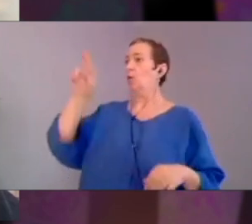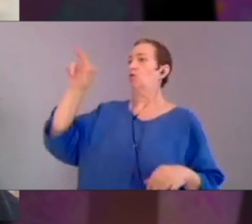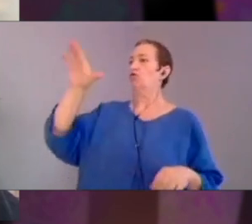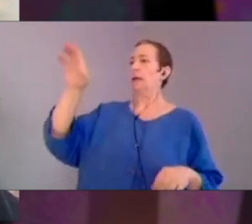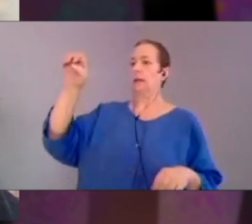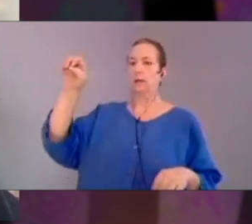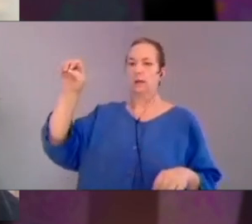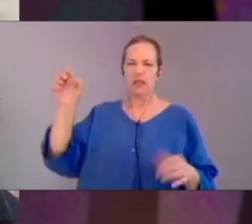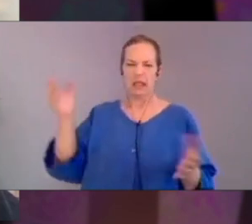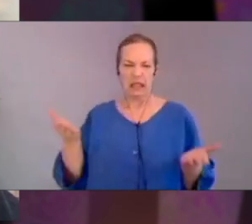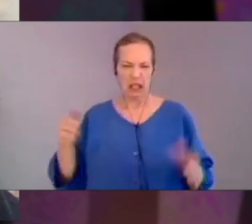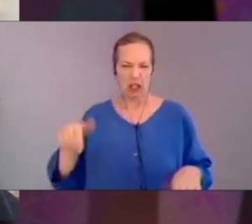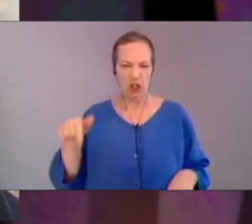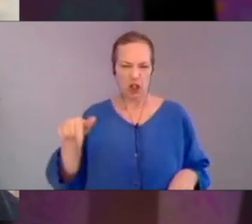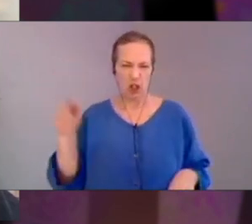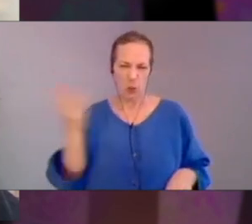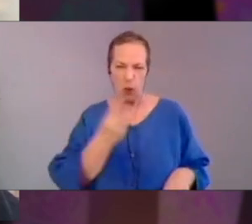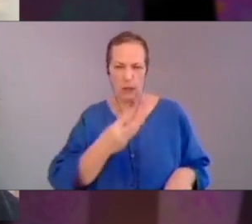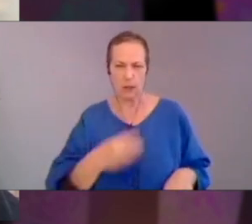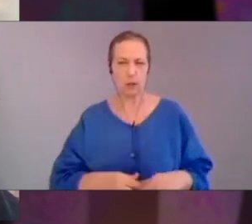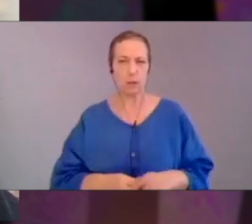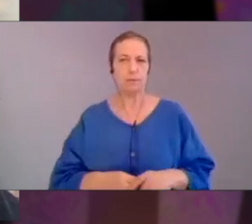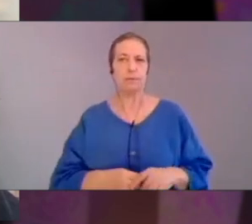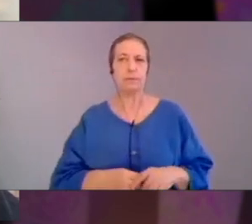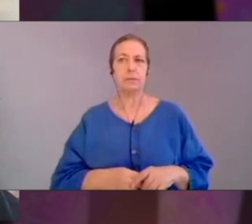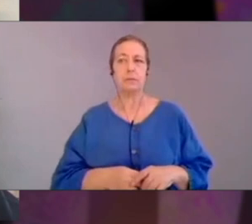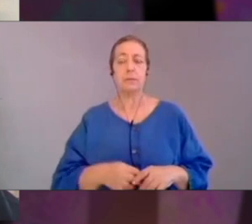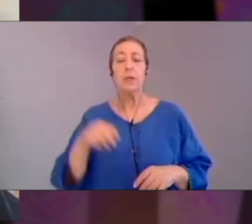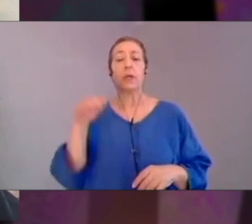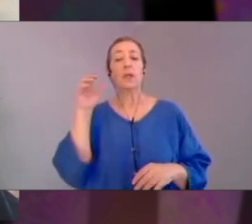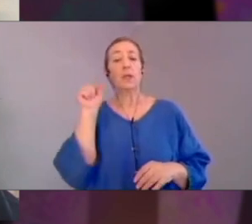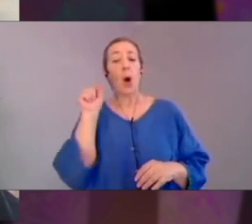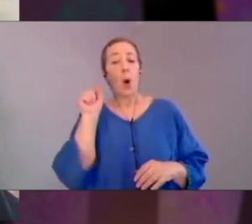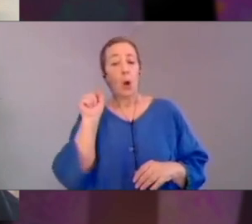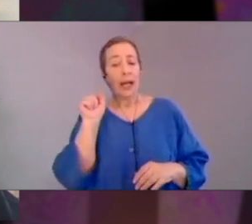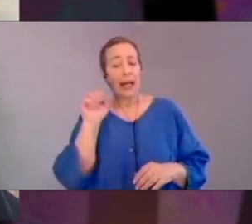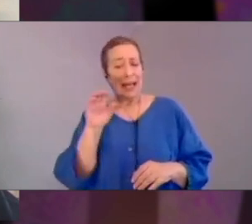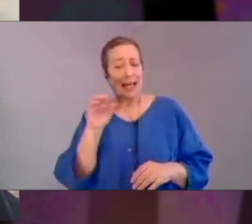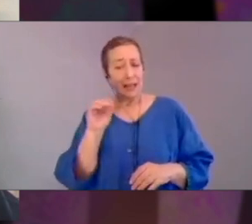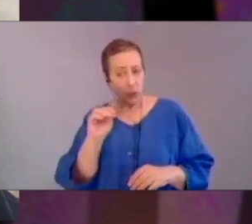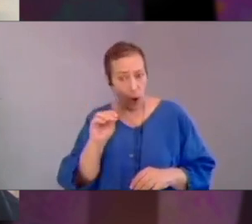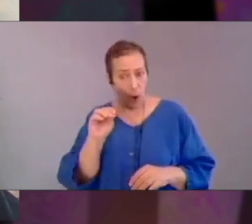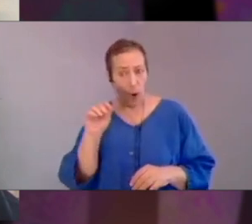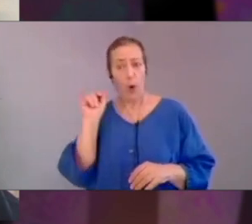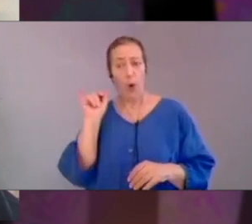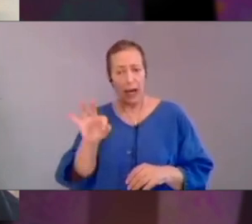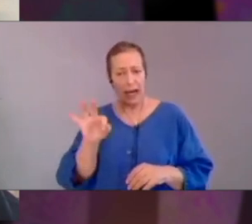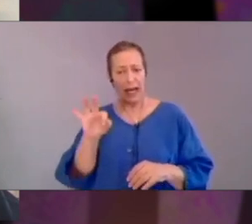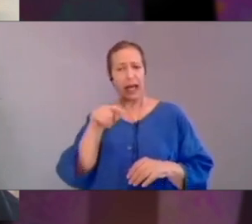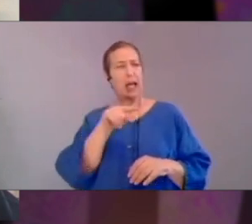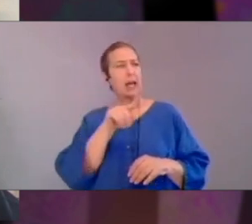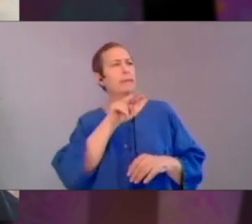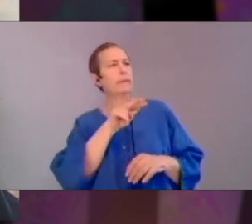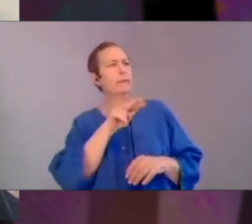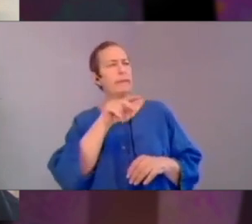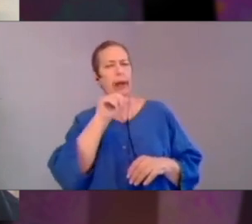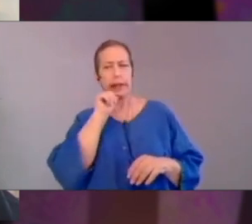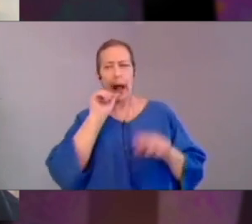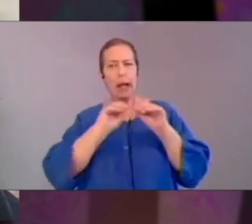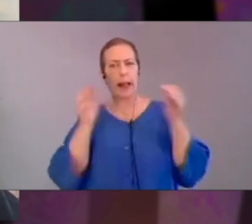when people here encounter someone who they think is racially ambiguous, they ask silly questions like, what are